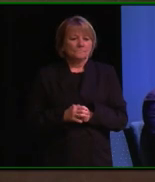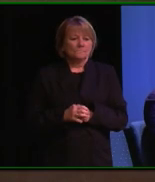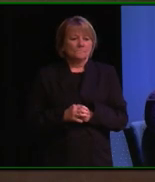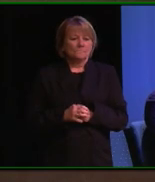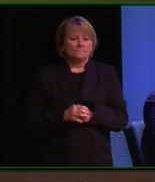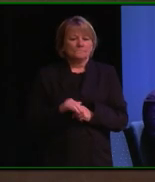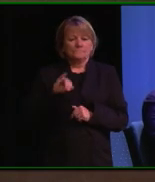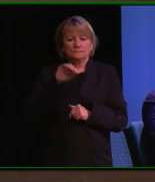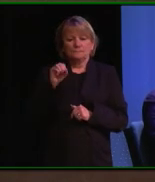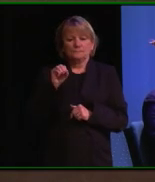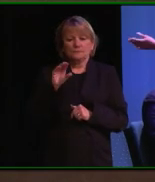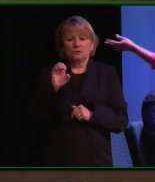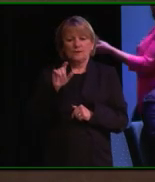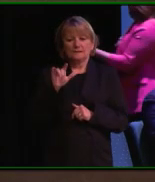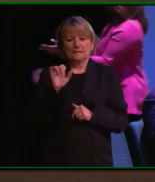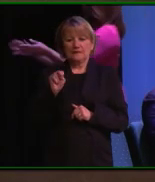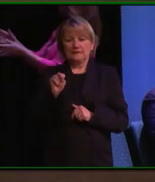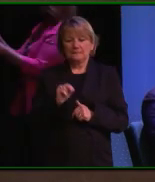Jocelyn Valentin.